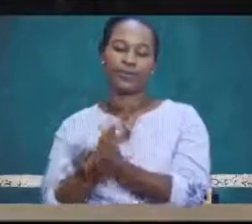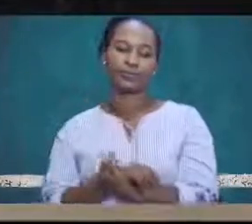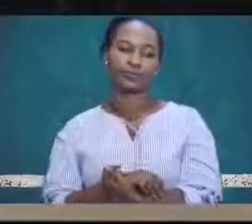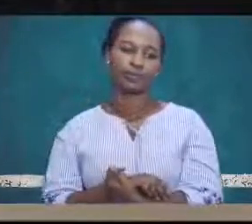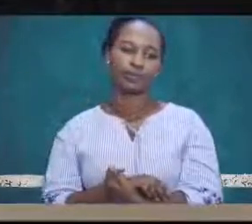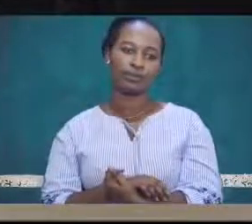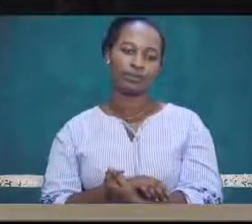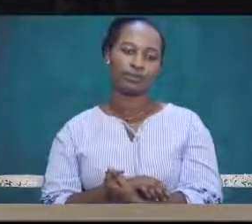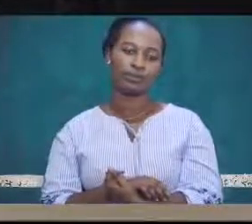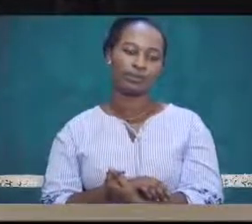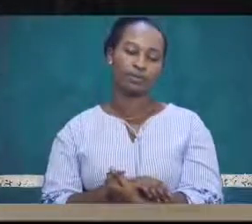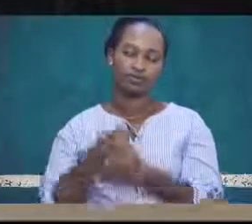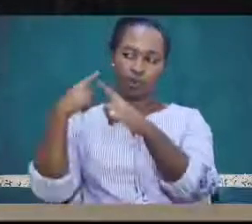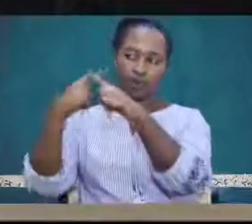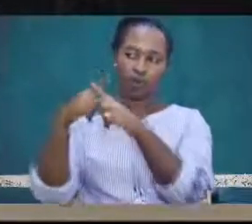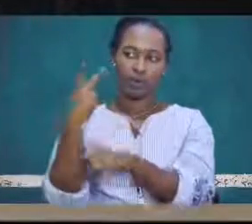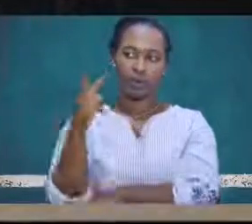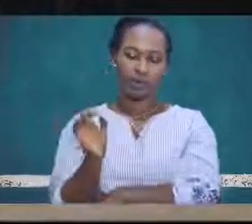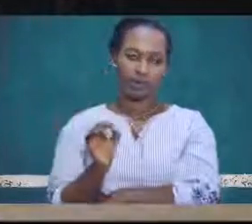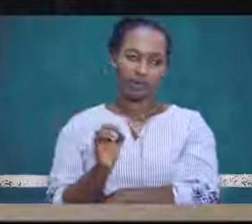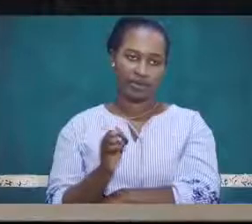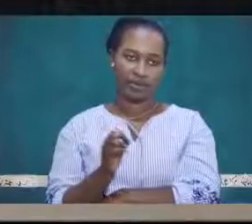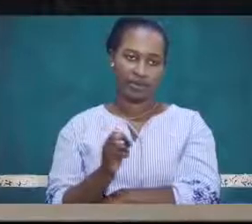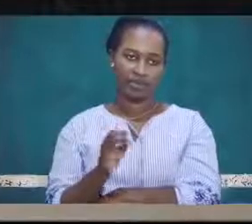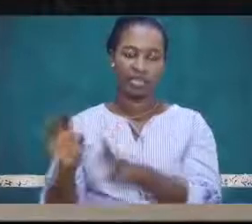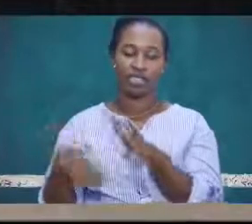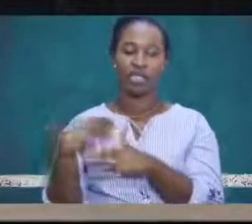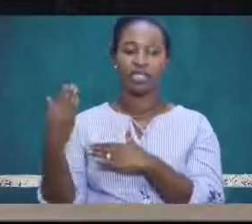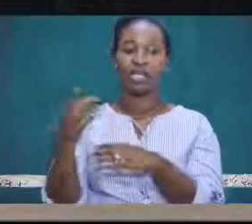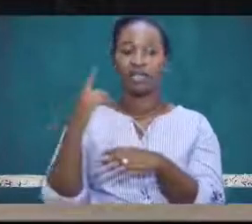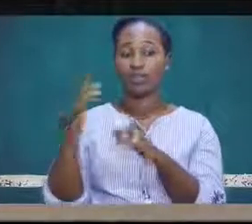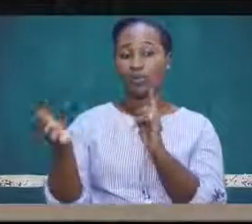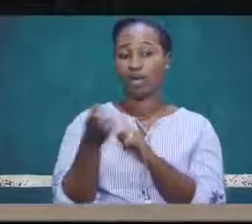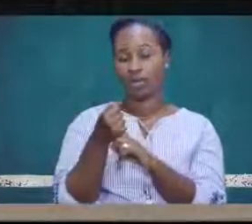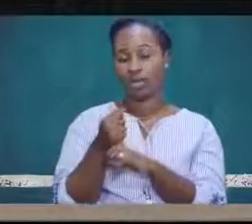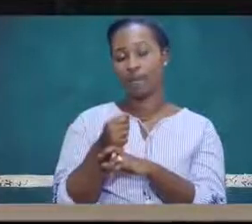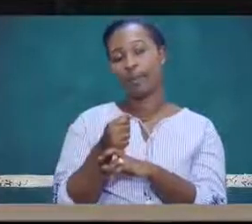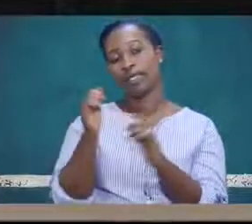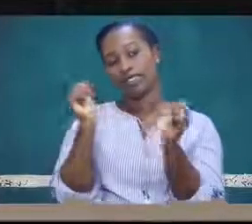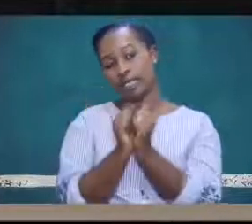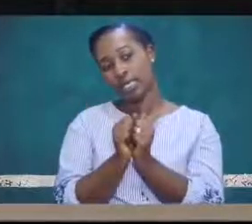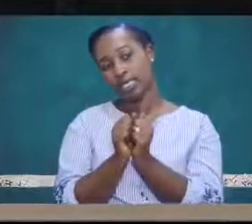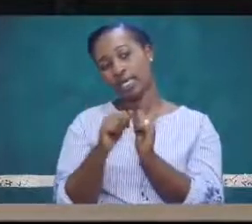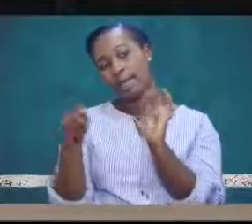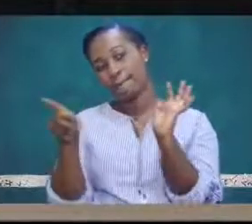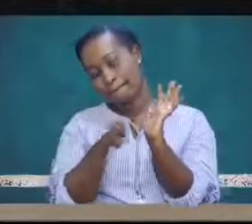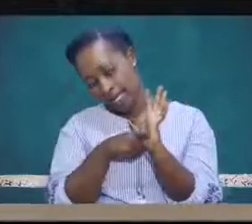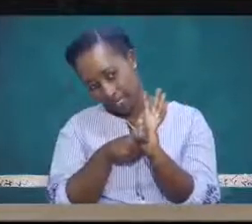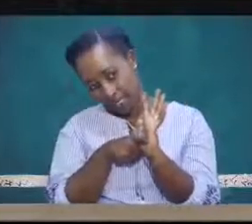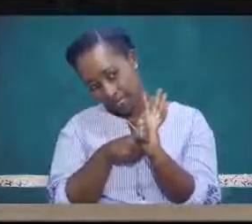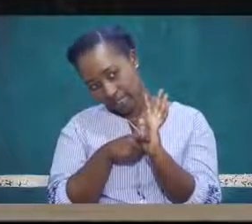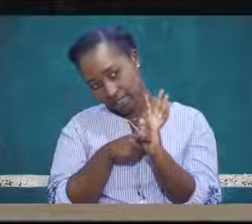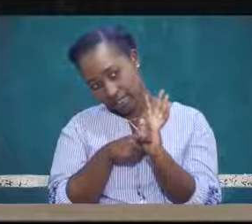is, you multiply 20. So when you multiply 20, we shall have 10